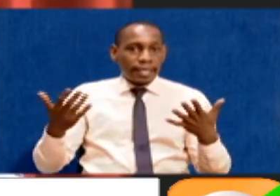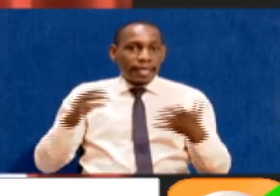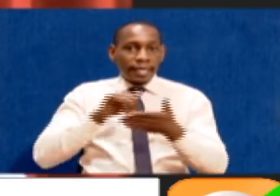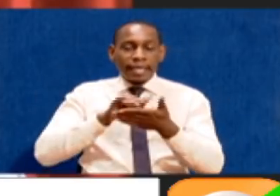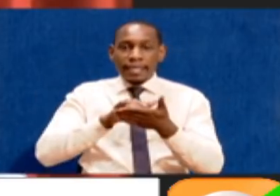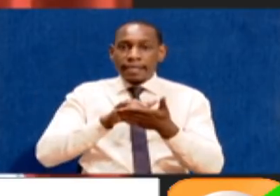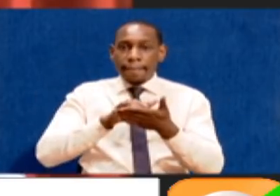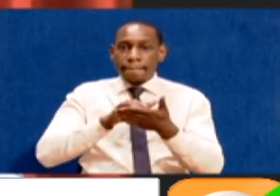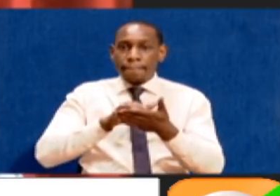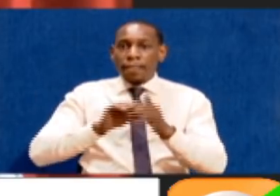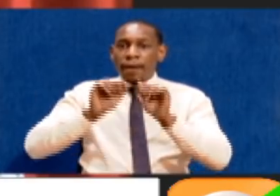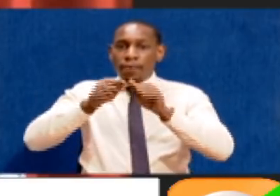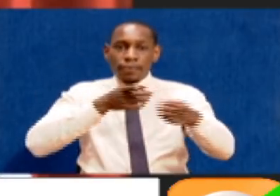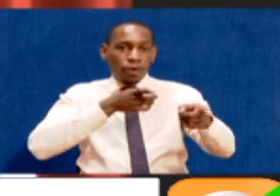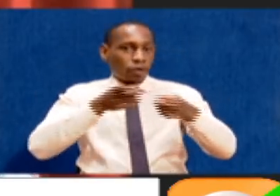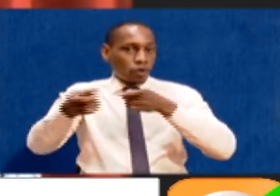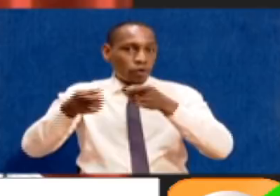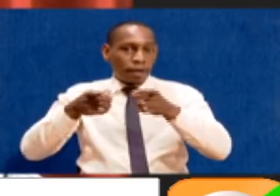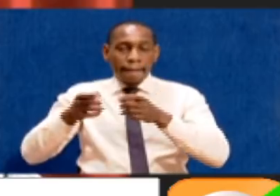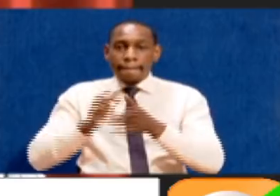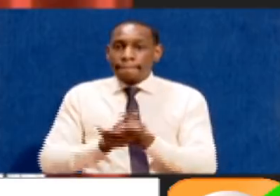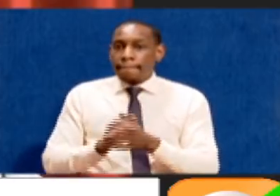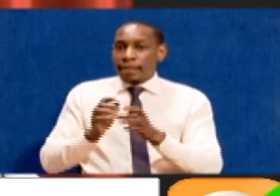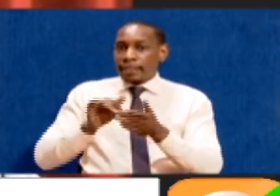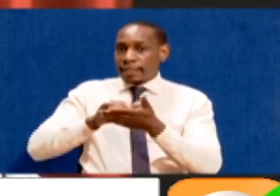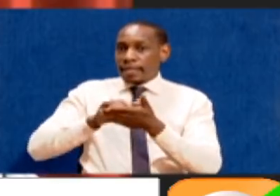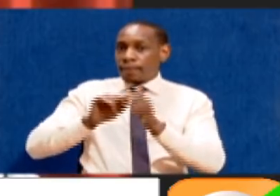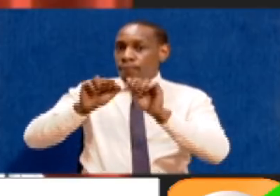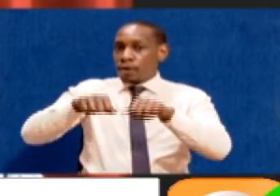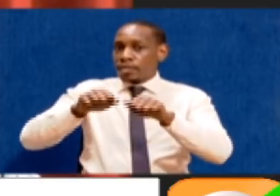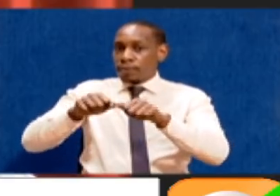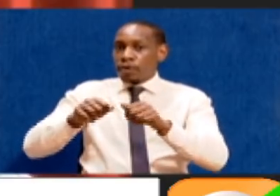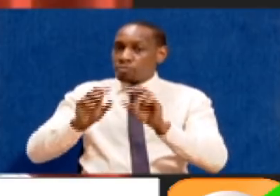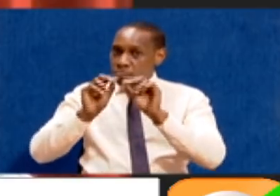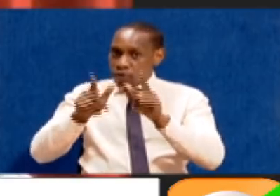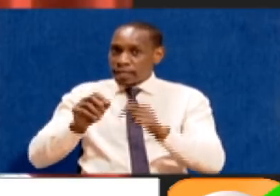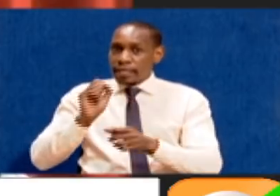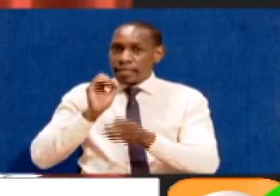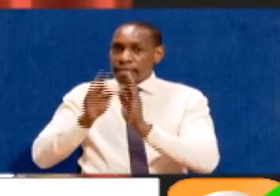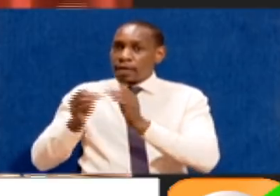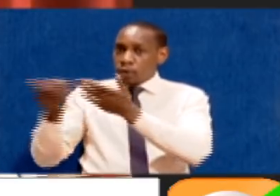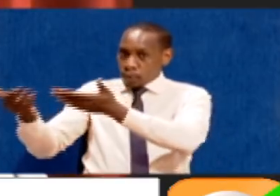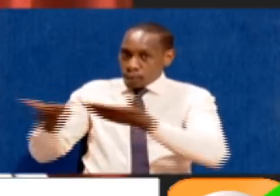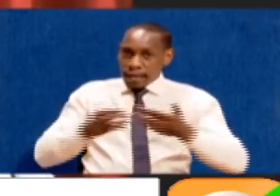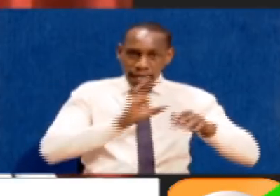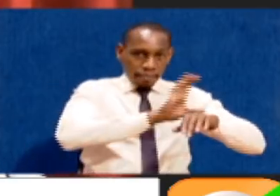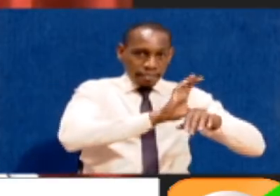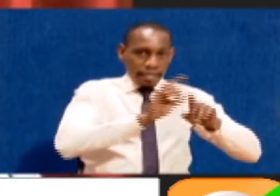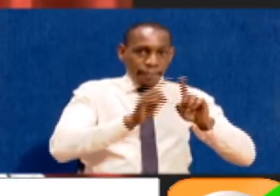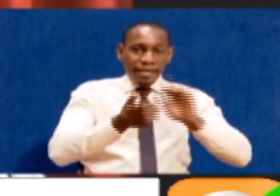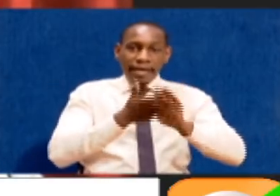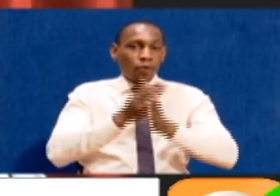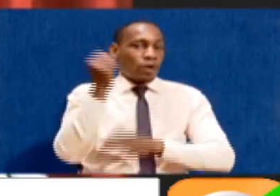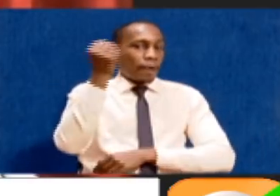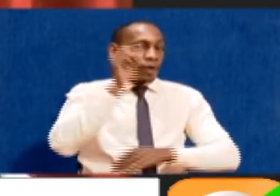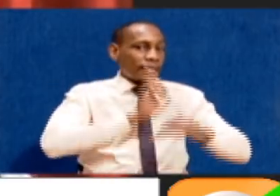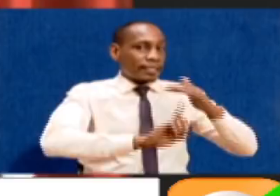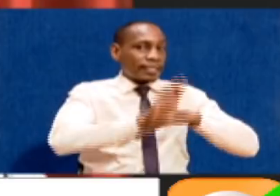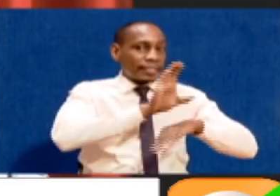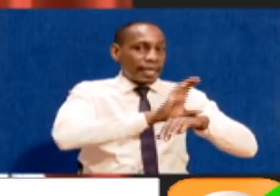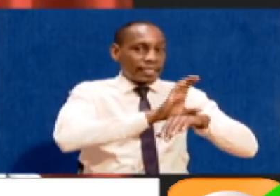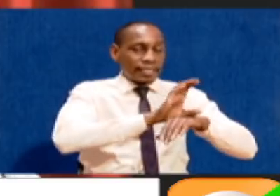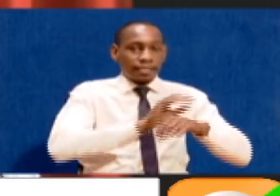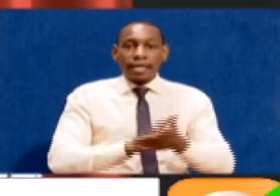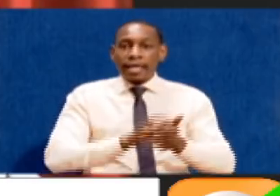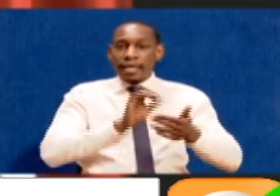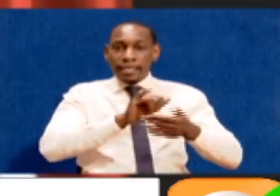that can be controlled. You can be able to say, okay, you are welcome to church, but there is no politics in